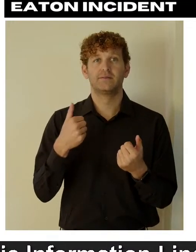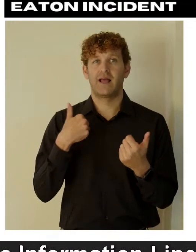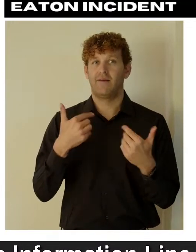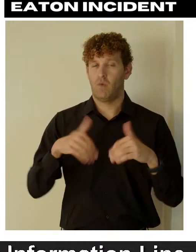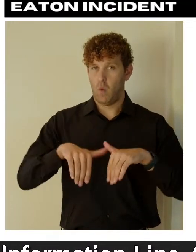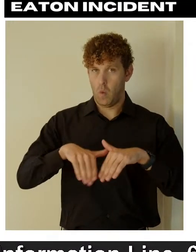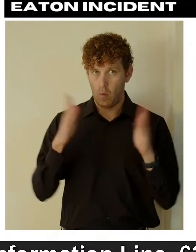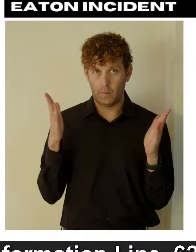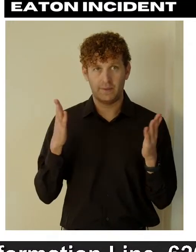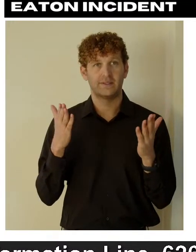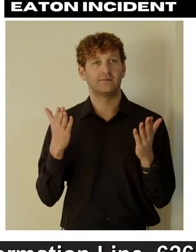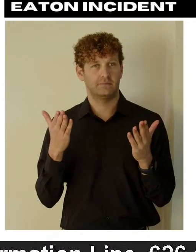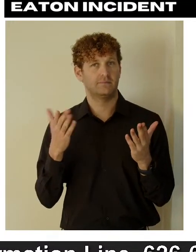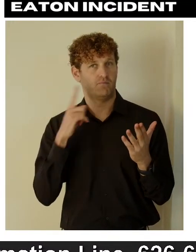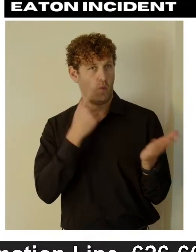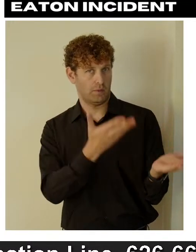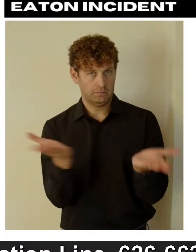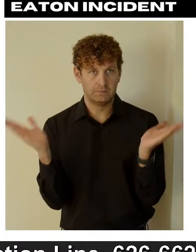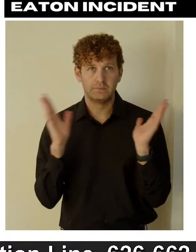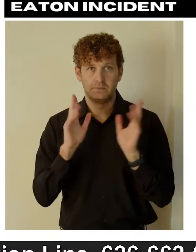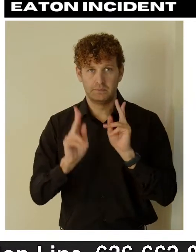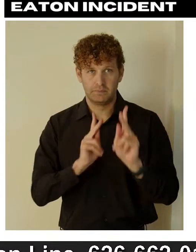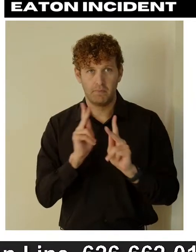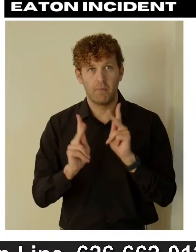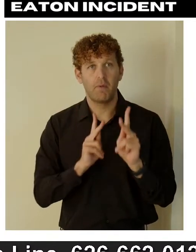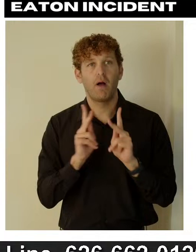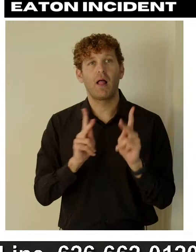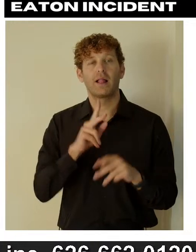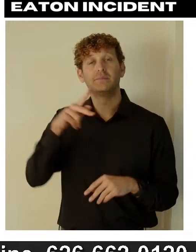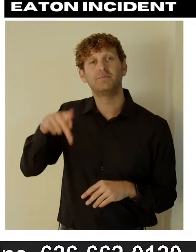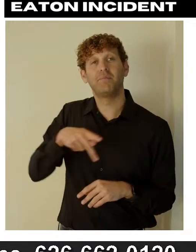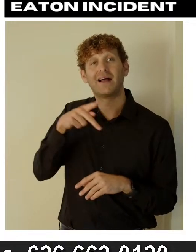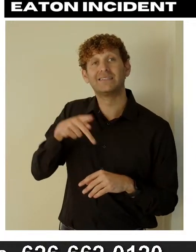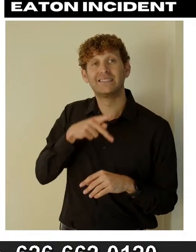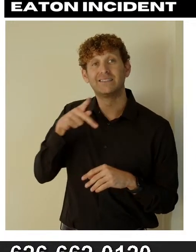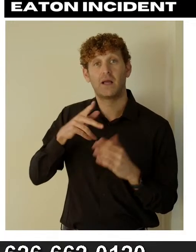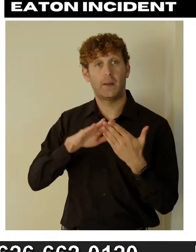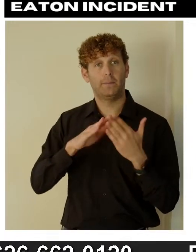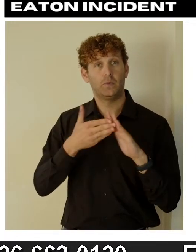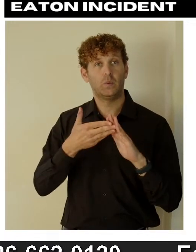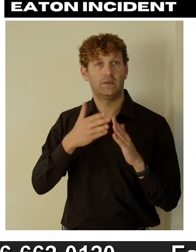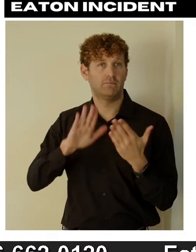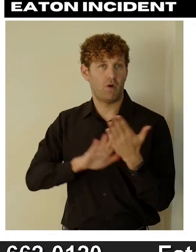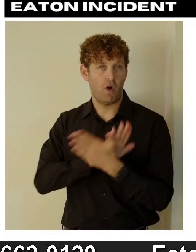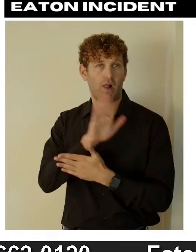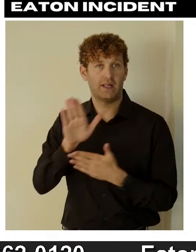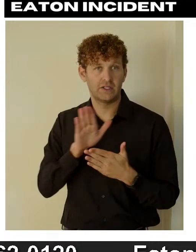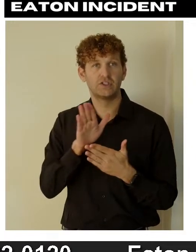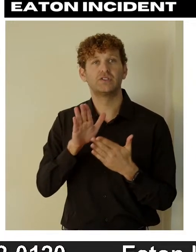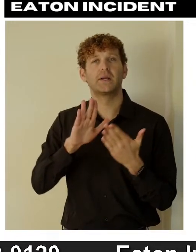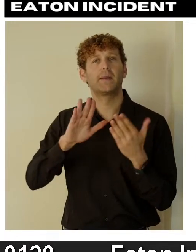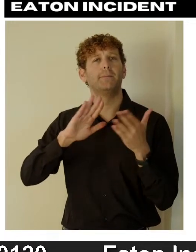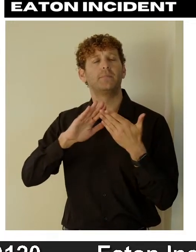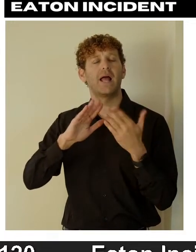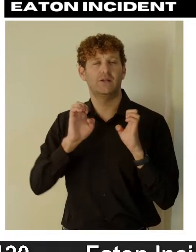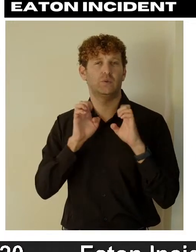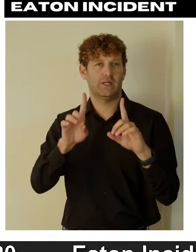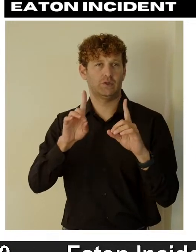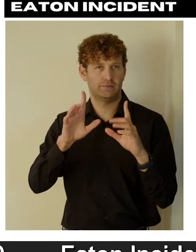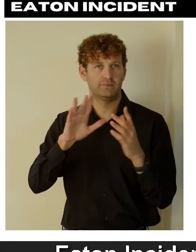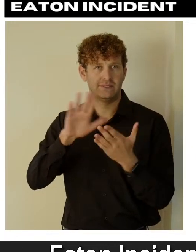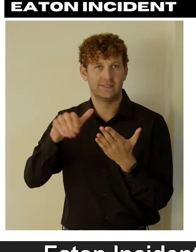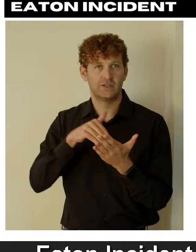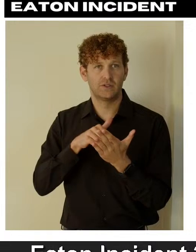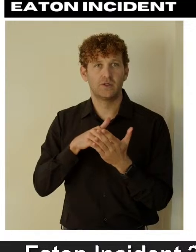center, located at Pasadena City College Community Education Center, is a one-stop shop where residents can find